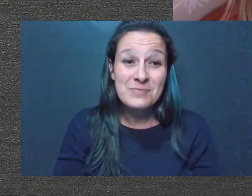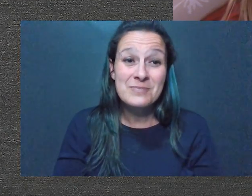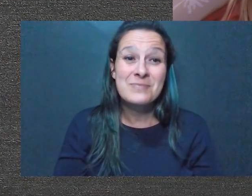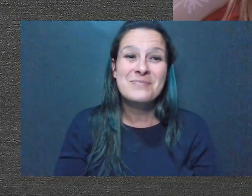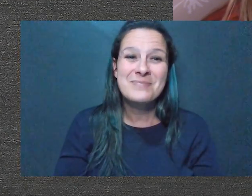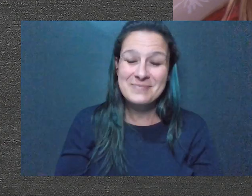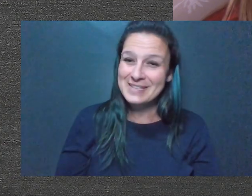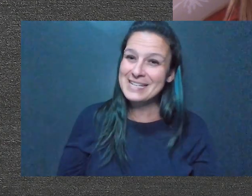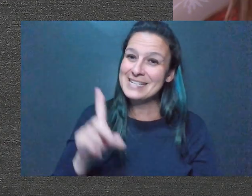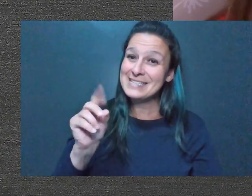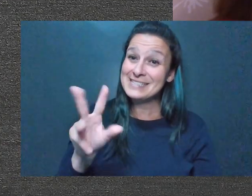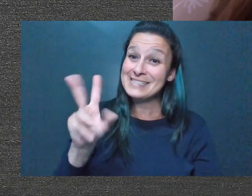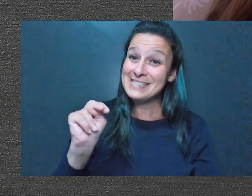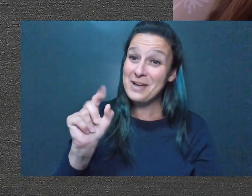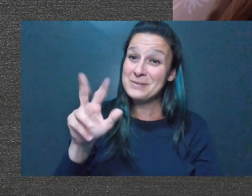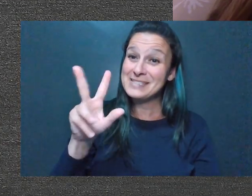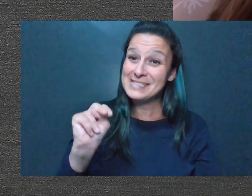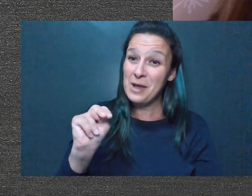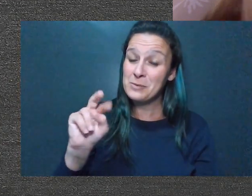the Downtown Rhyme Time.